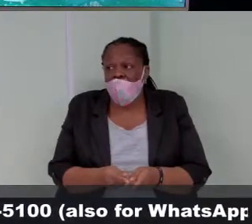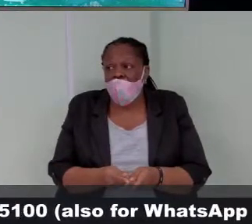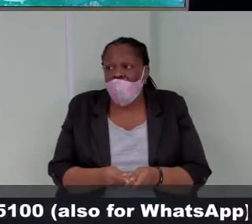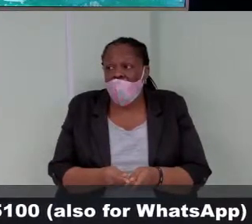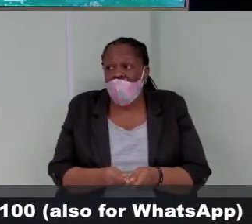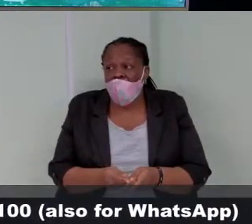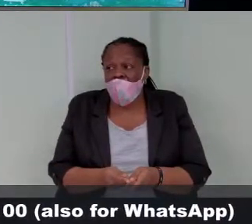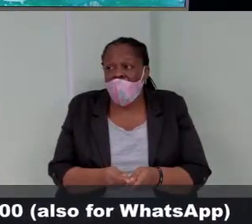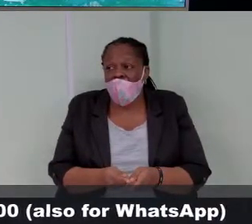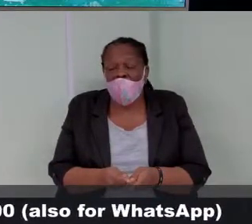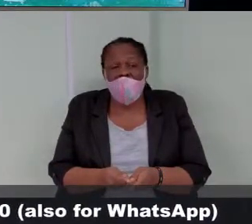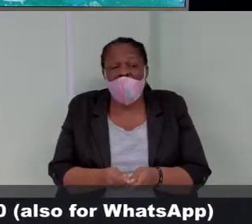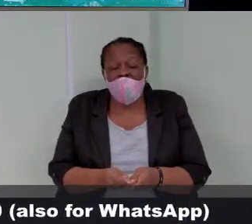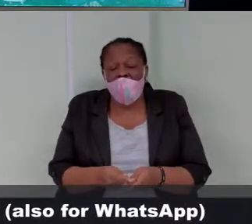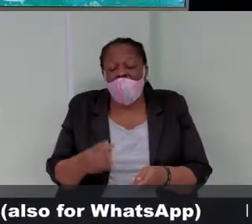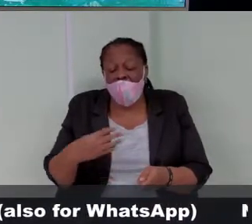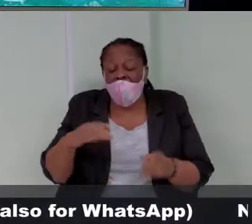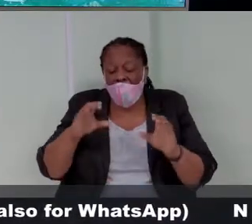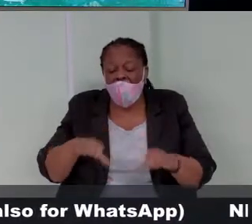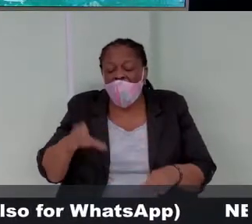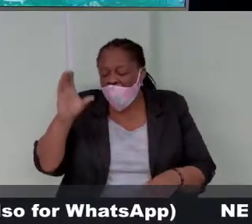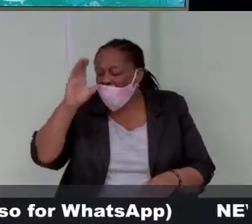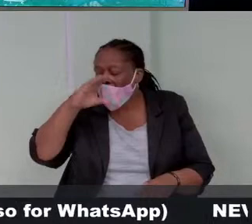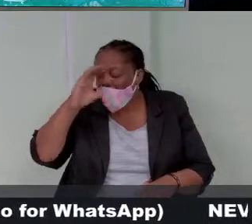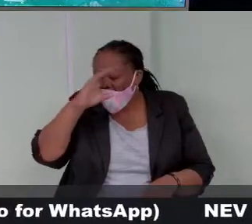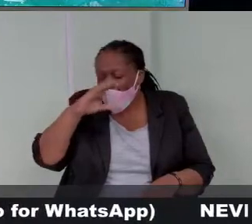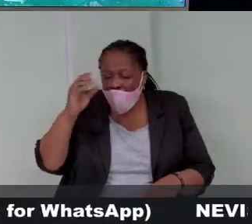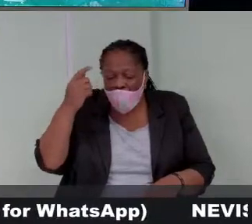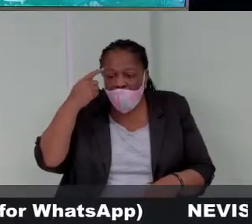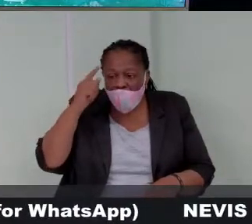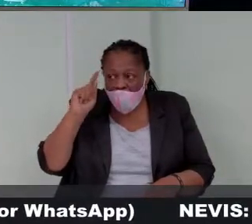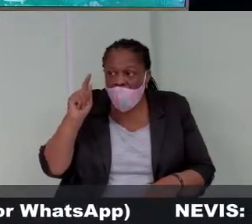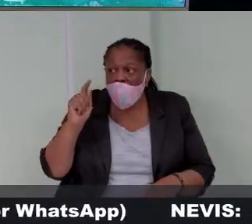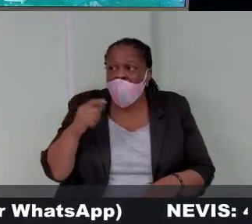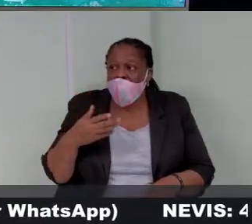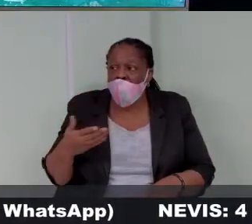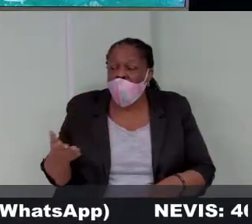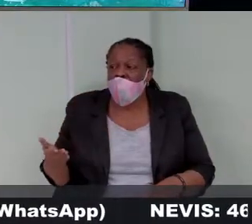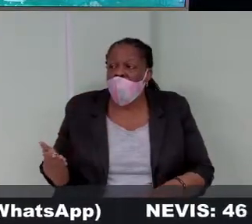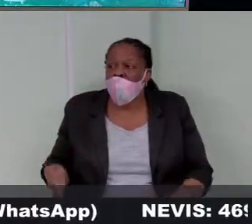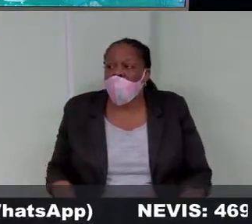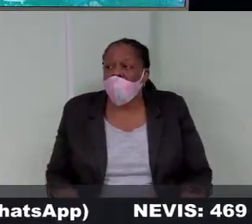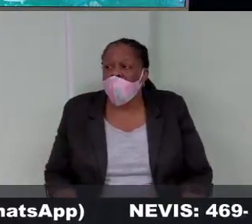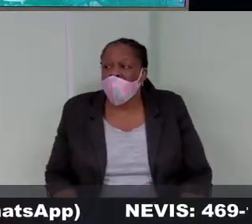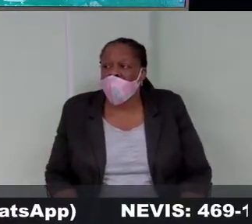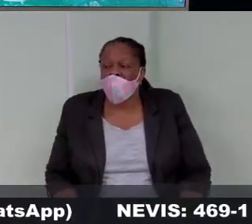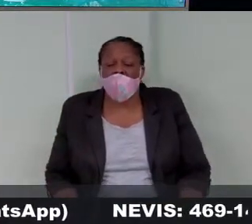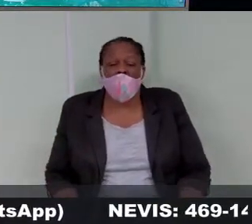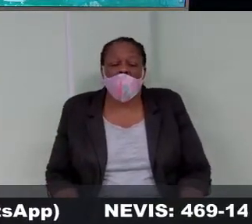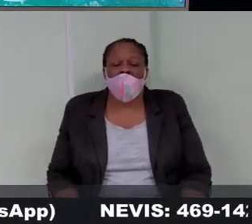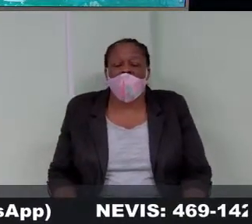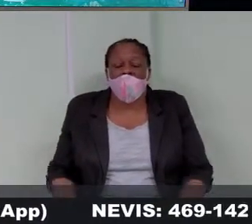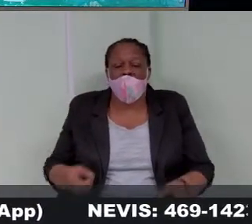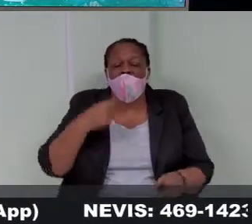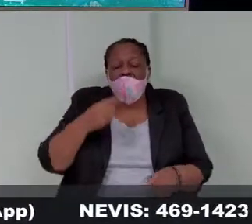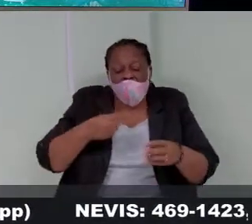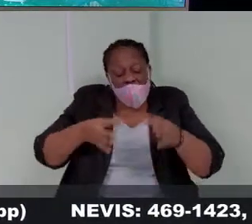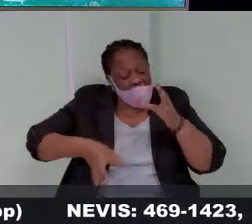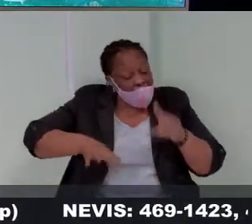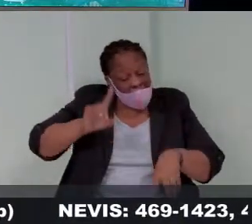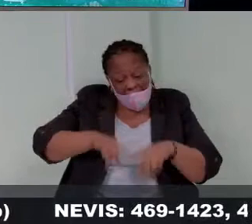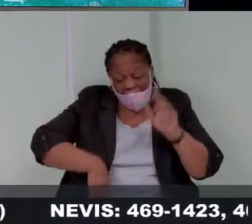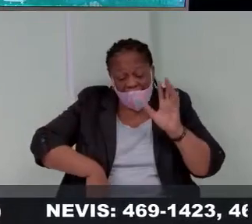a little research. Persons have called and I've said, look, go onto Google. It's a very helpful tool. Plug in